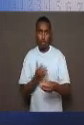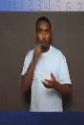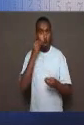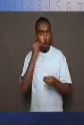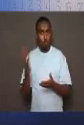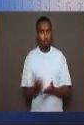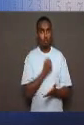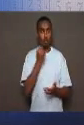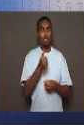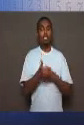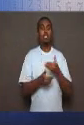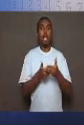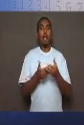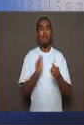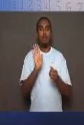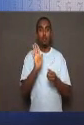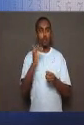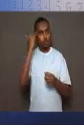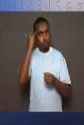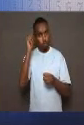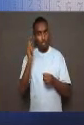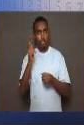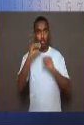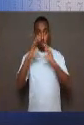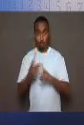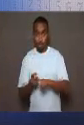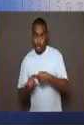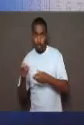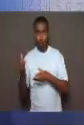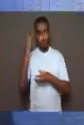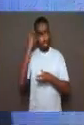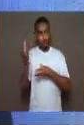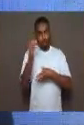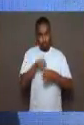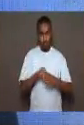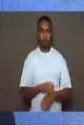them home, and implement your classmates' suggestions.